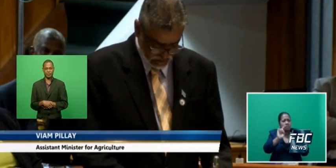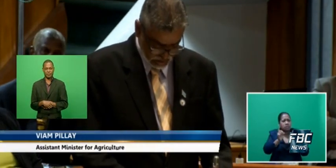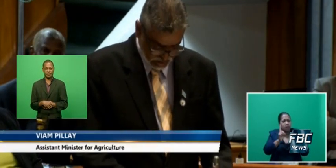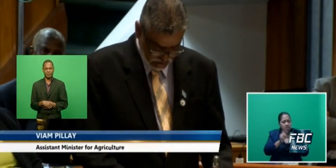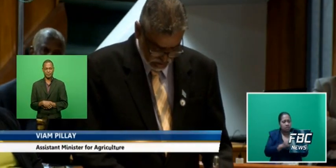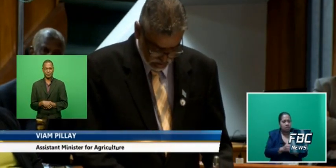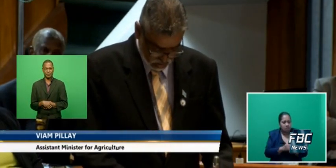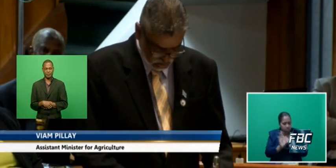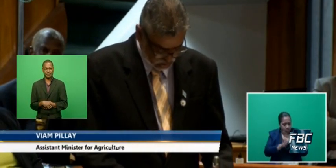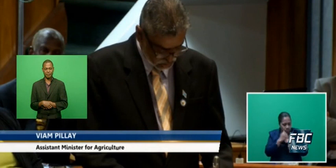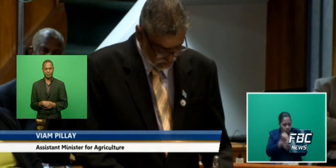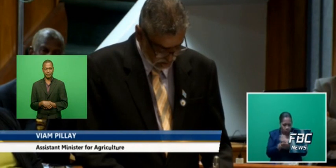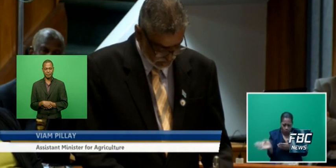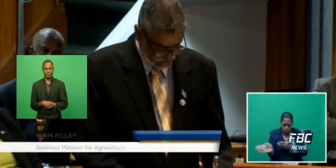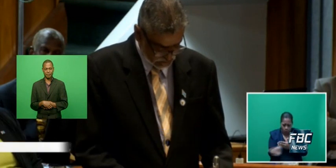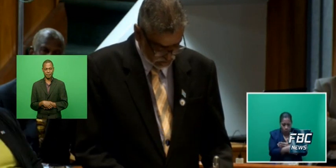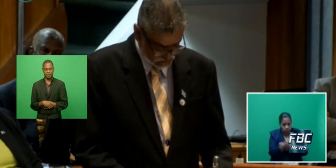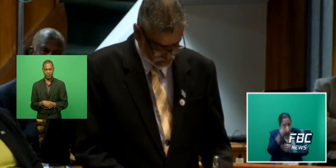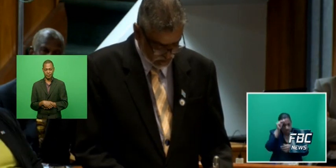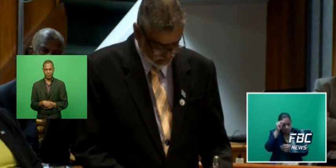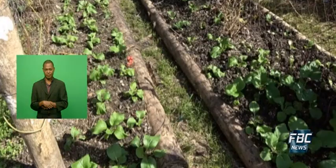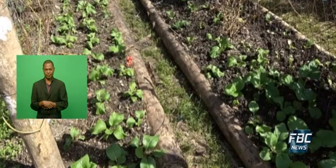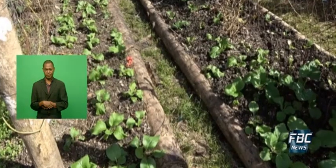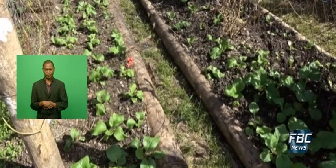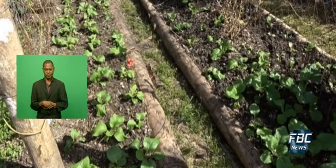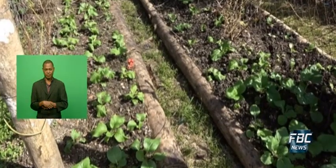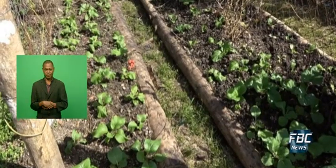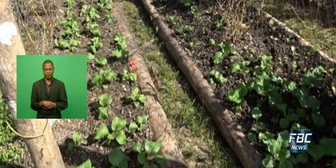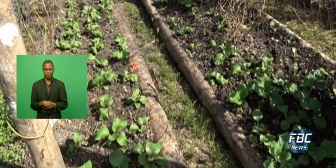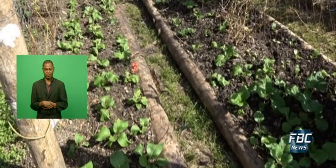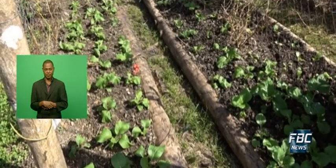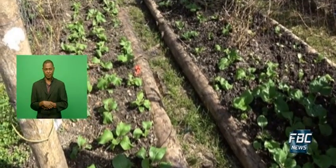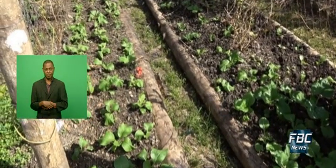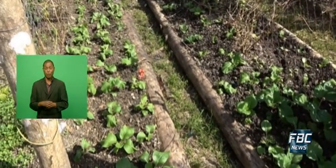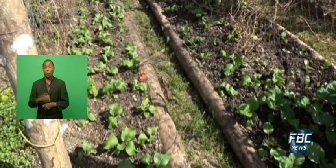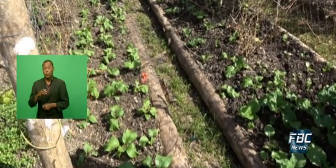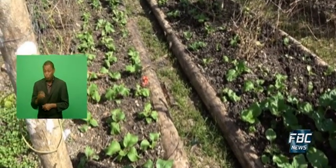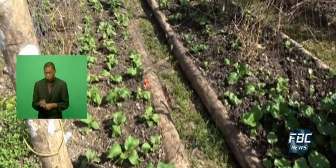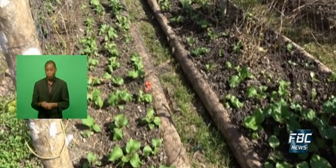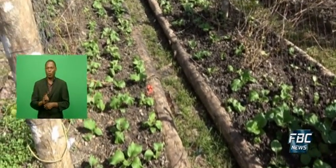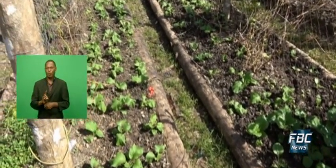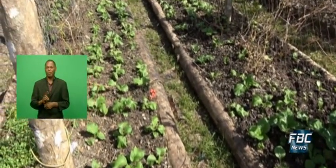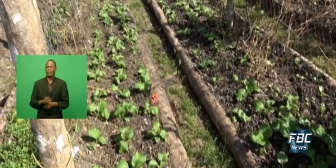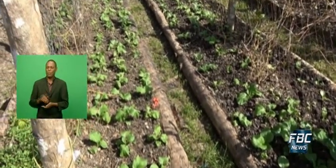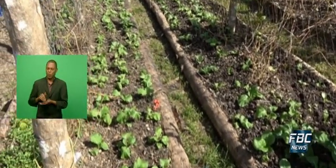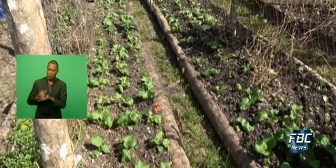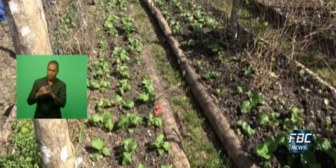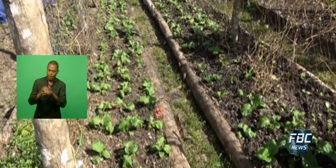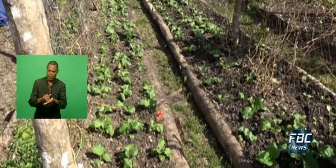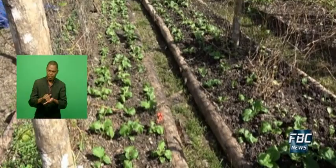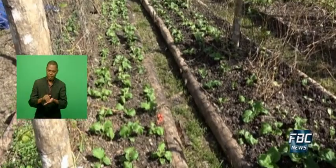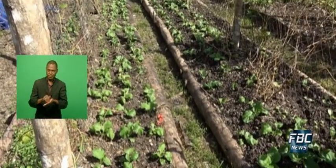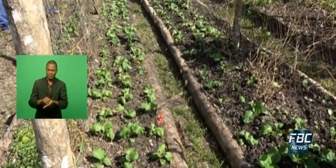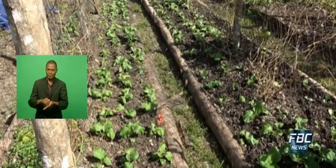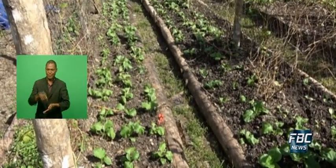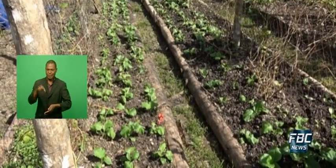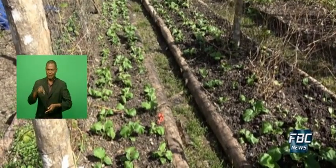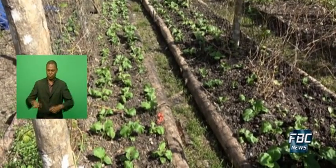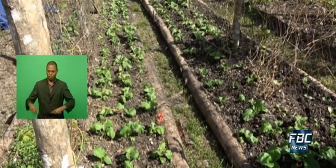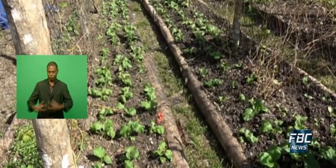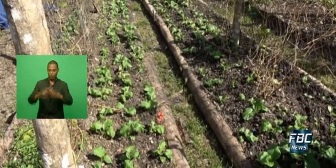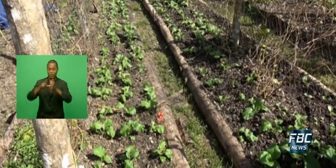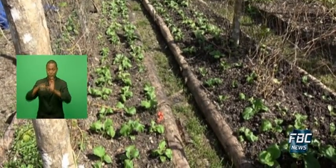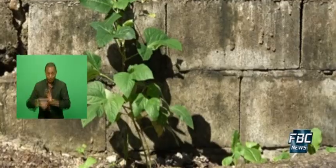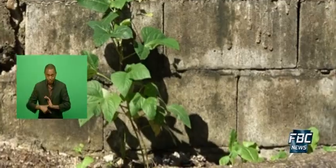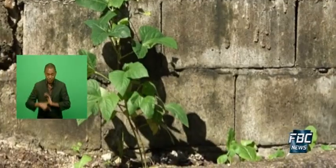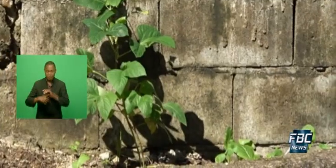Fijian family continue to have access to safe, affordable and nutritious food during these challenging times. At the same